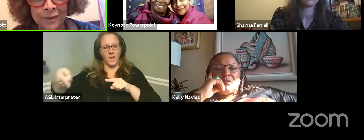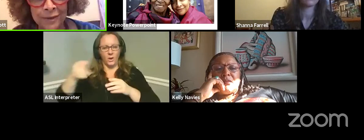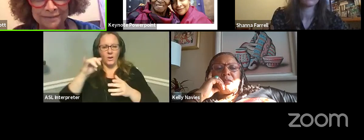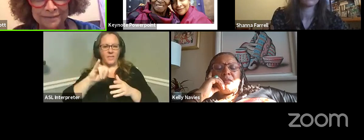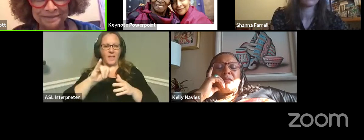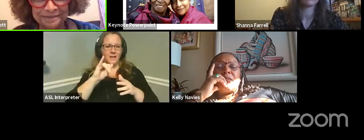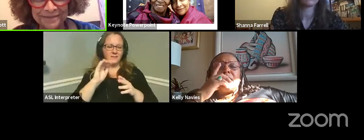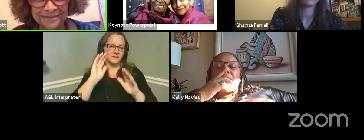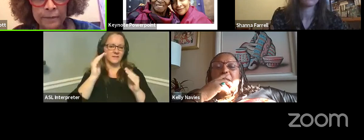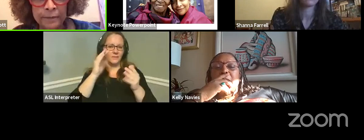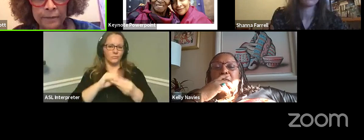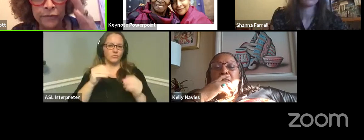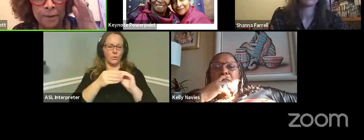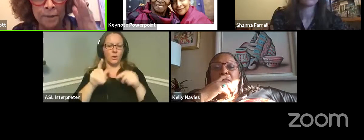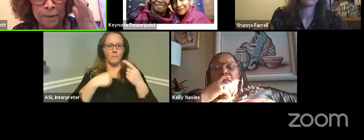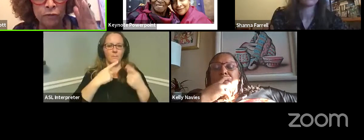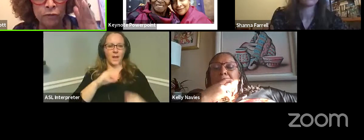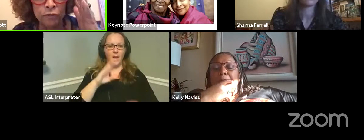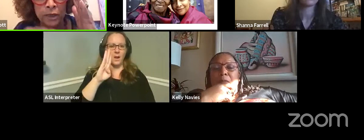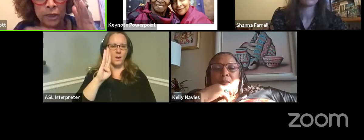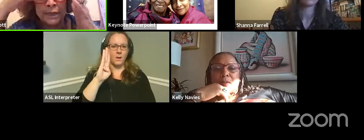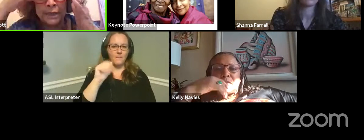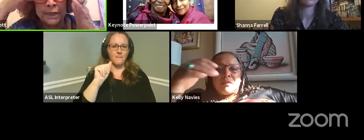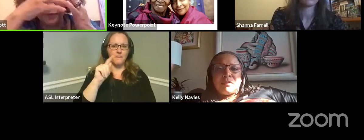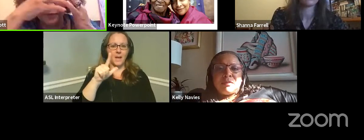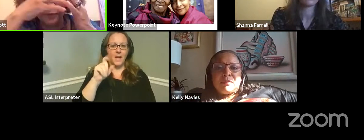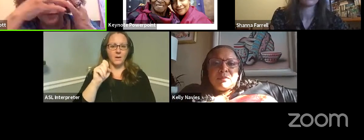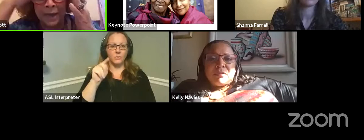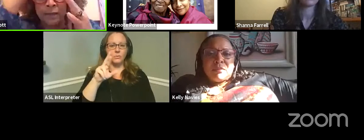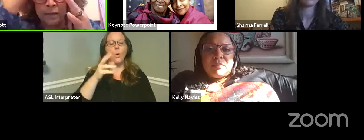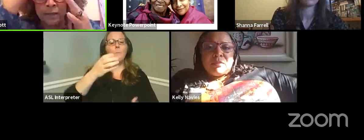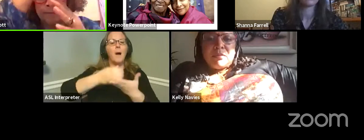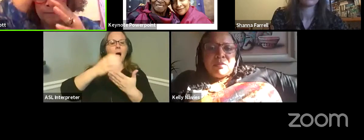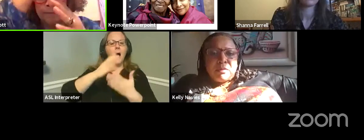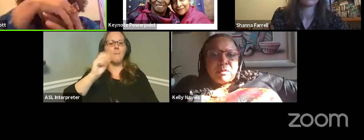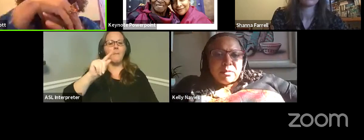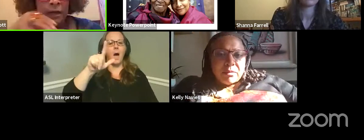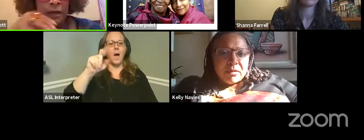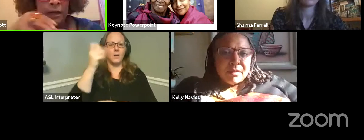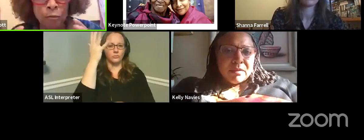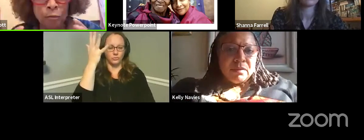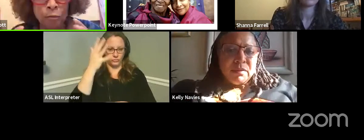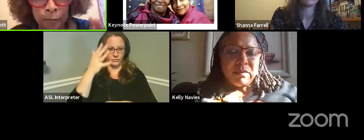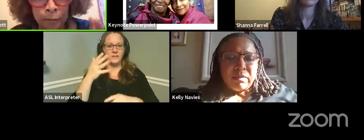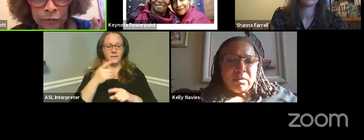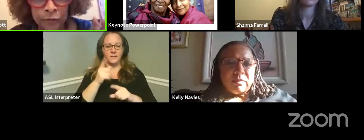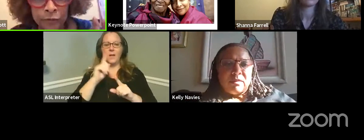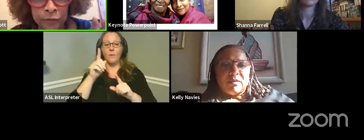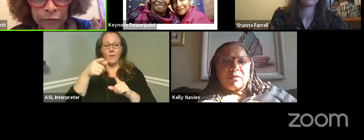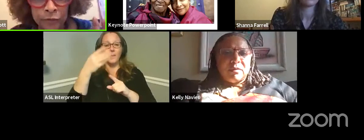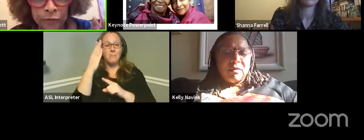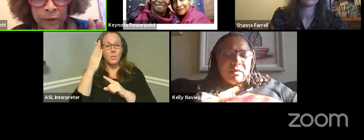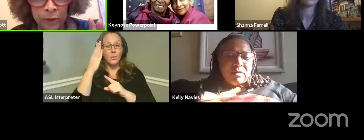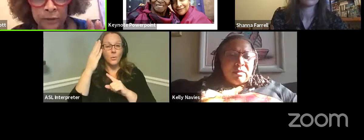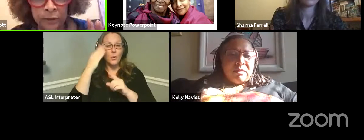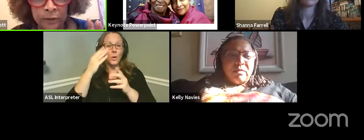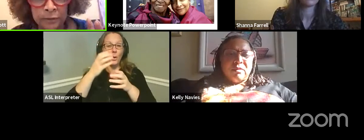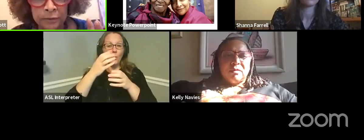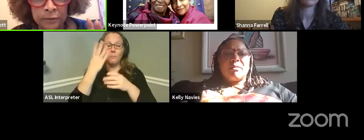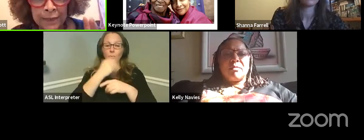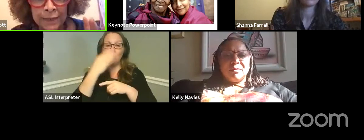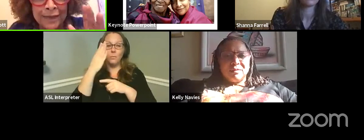started. Because the bottle tree, they put bottles in. Cobalt blue was the favorite